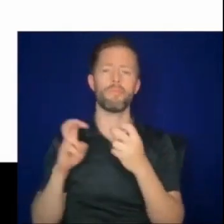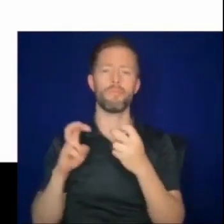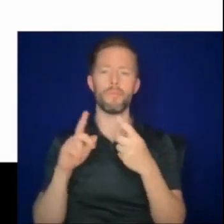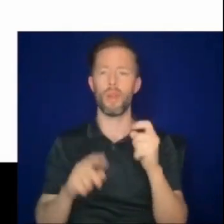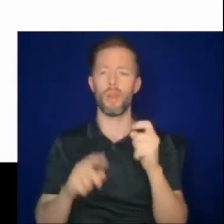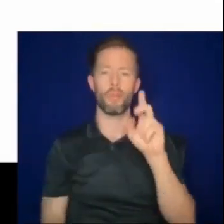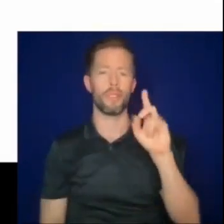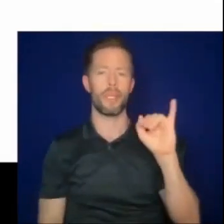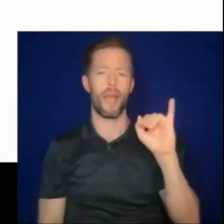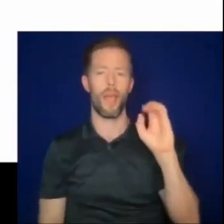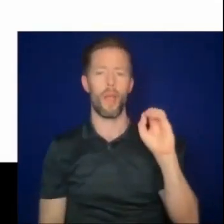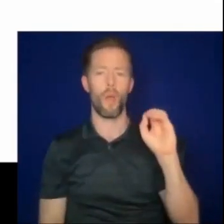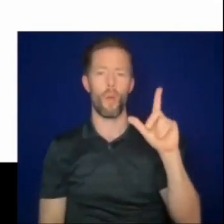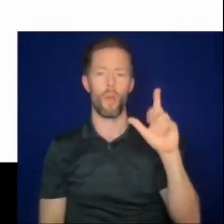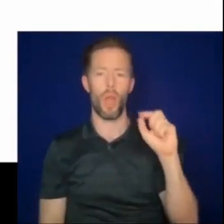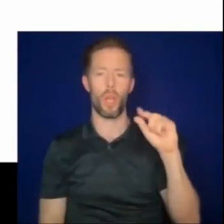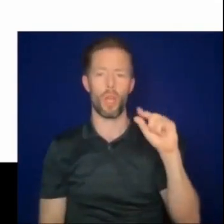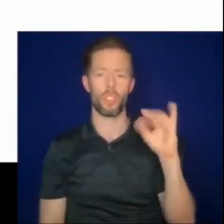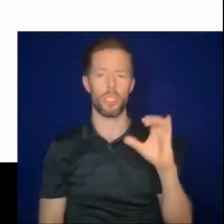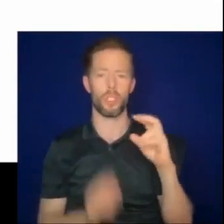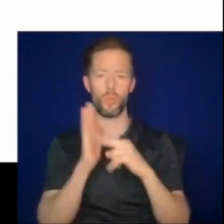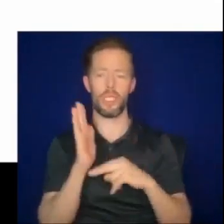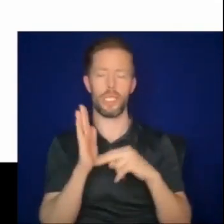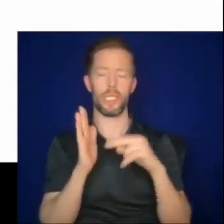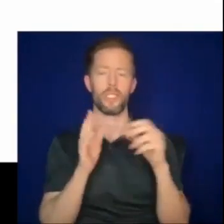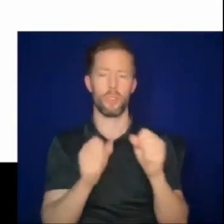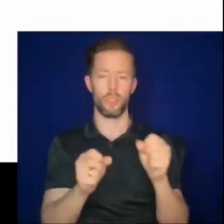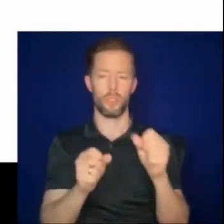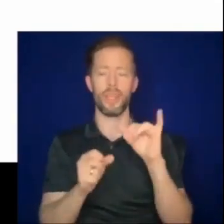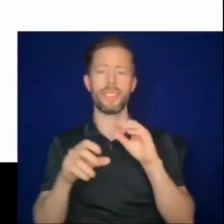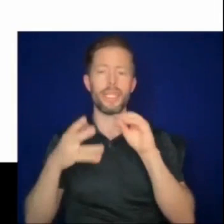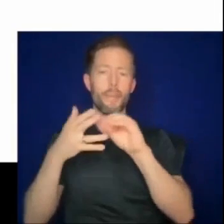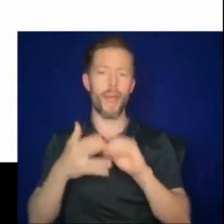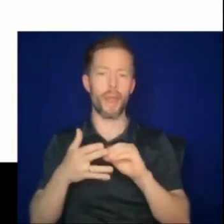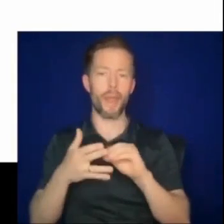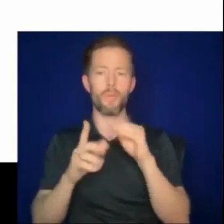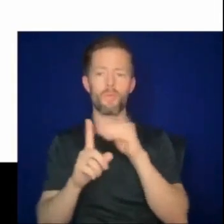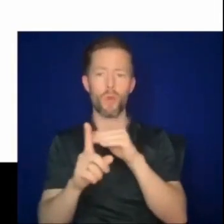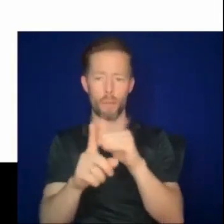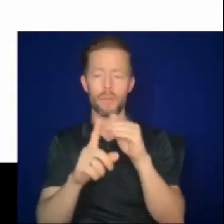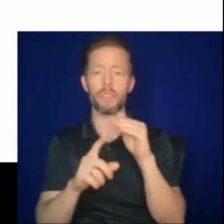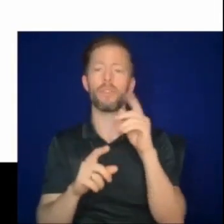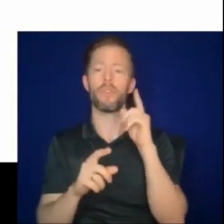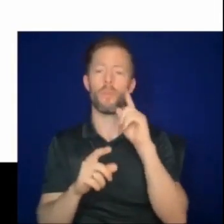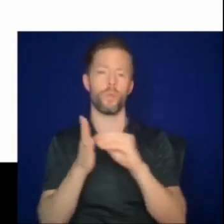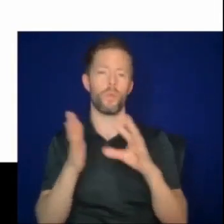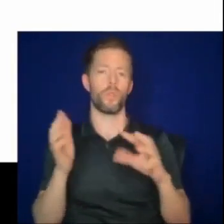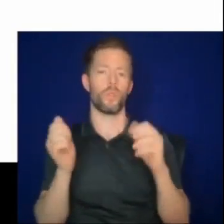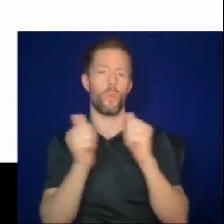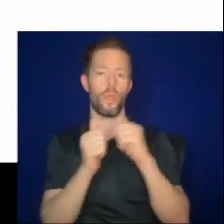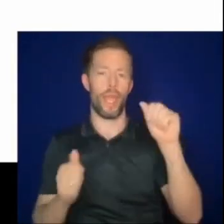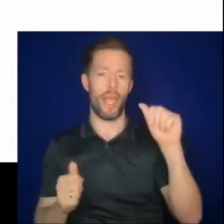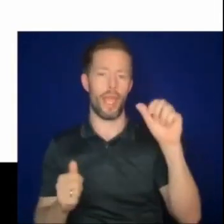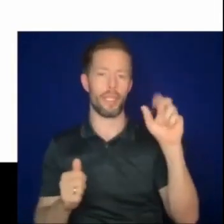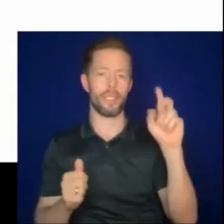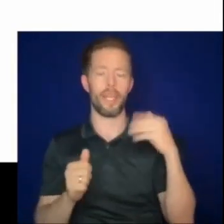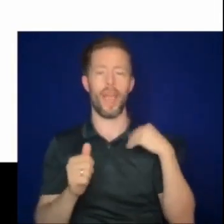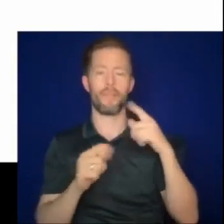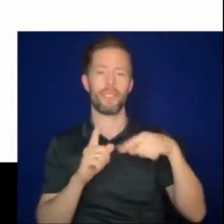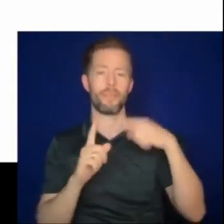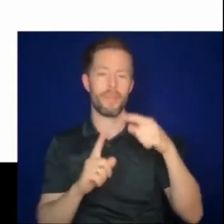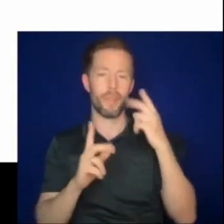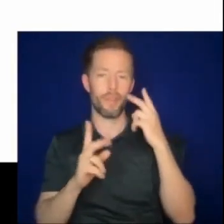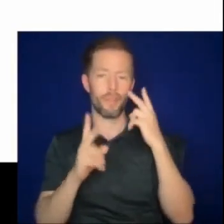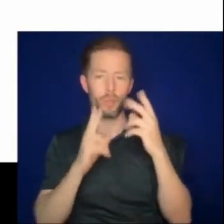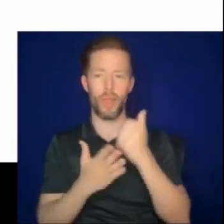is really an adaptation of what we call dialogic reading strategies, and it involves embedded prompts and supports for students with ASD. It